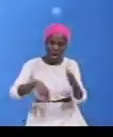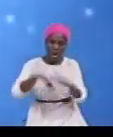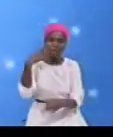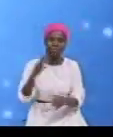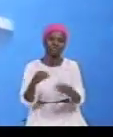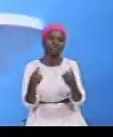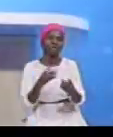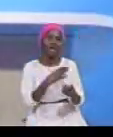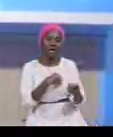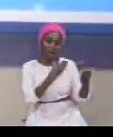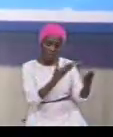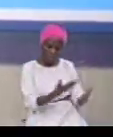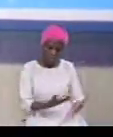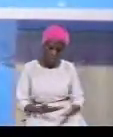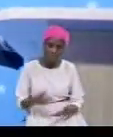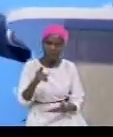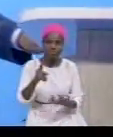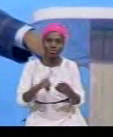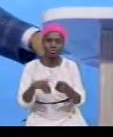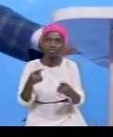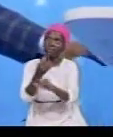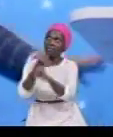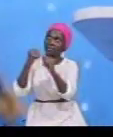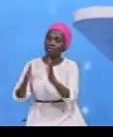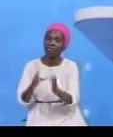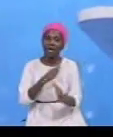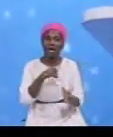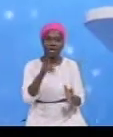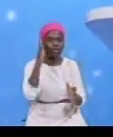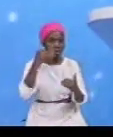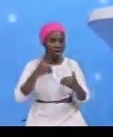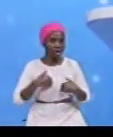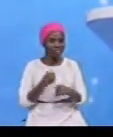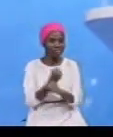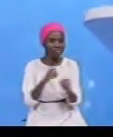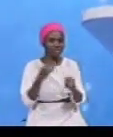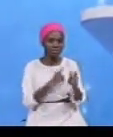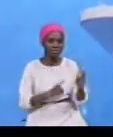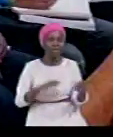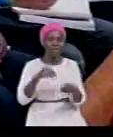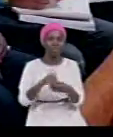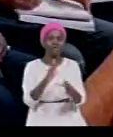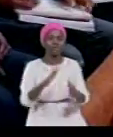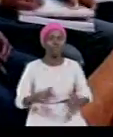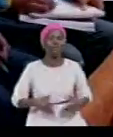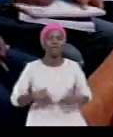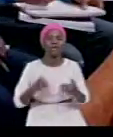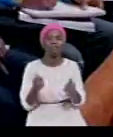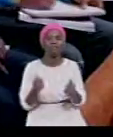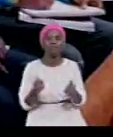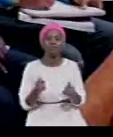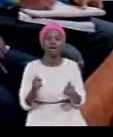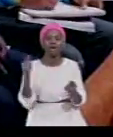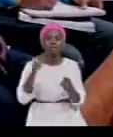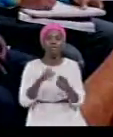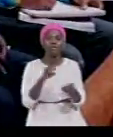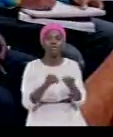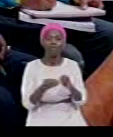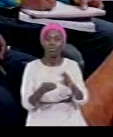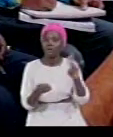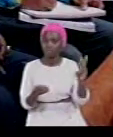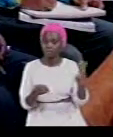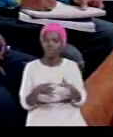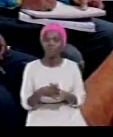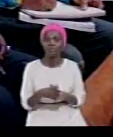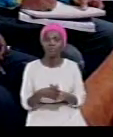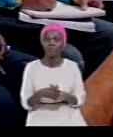Savior, and you have the salvation of the Lord in your life. We're coming to point number two. In point number two, we're